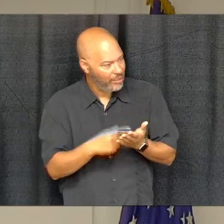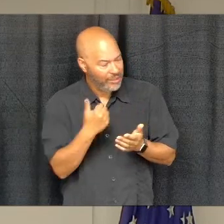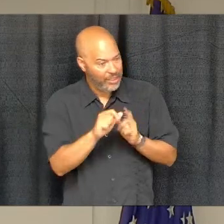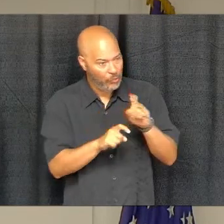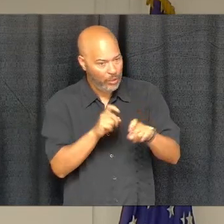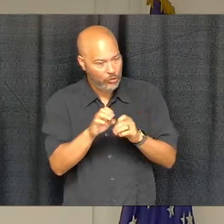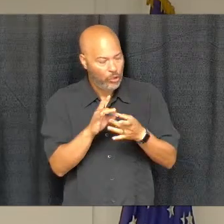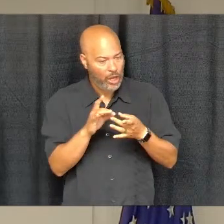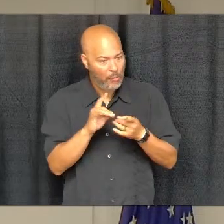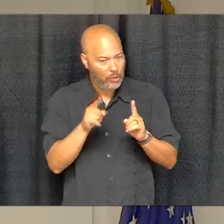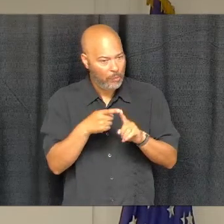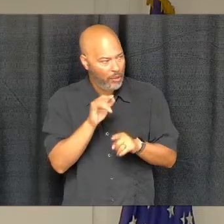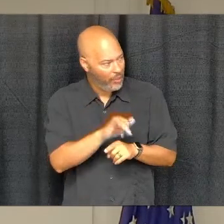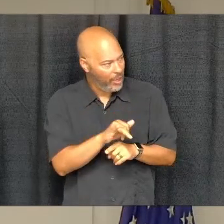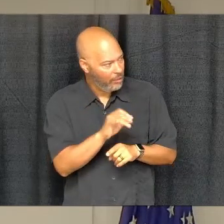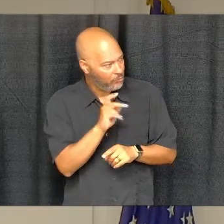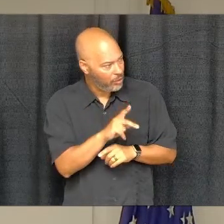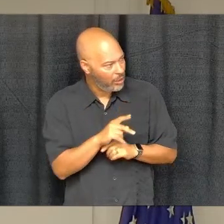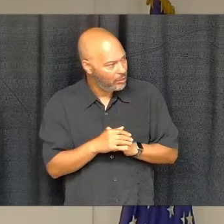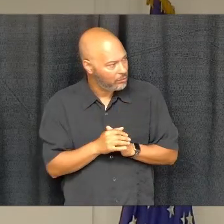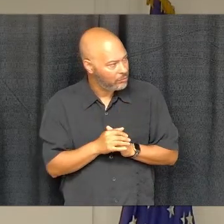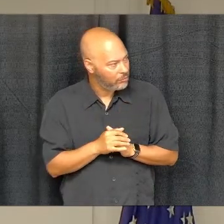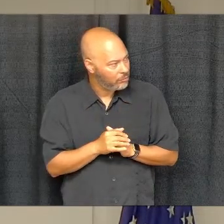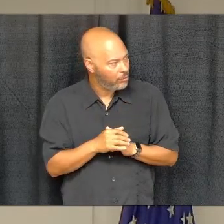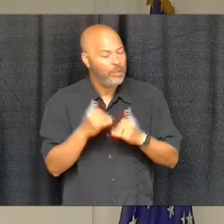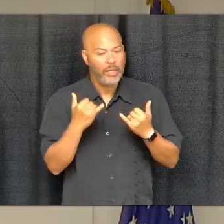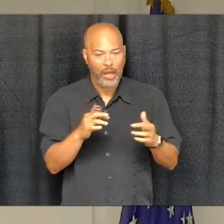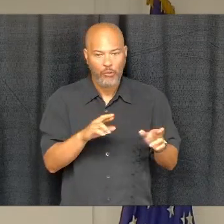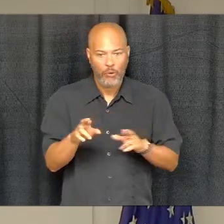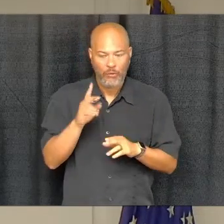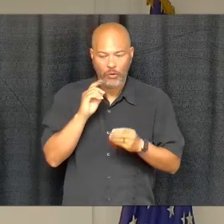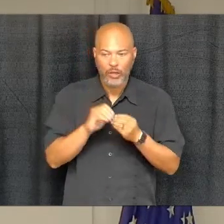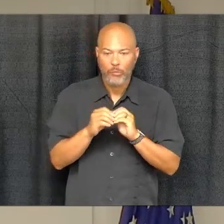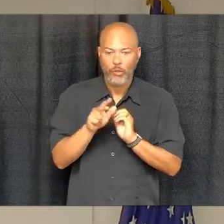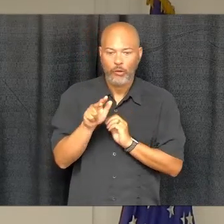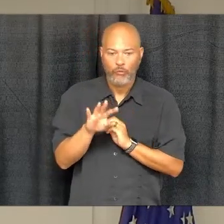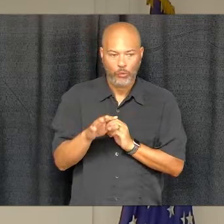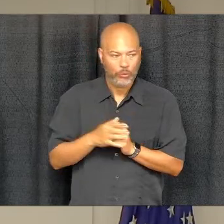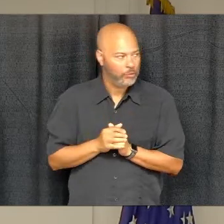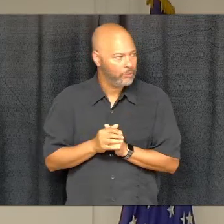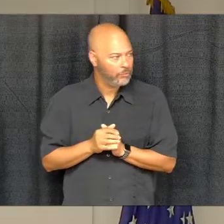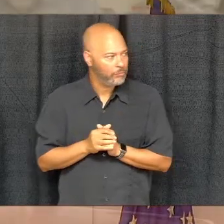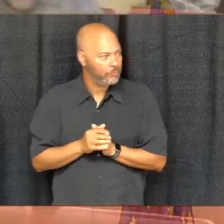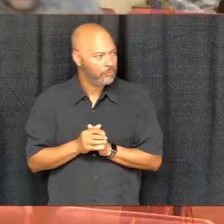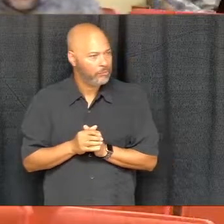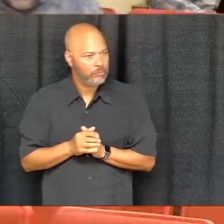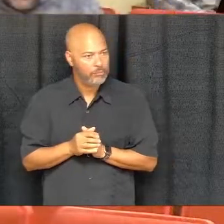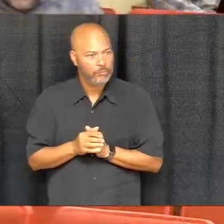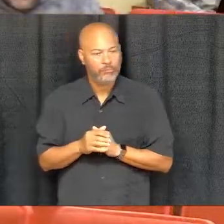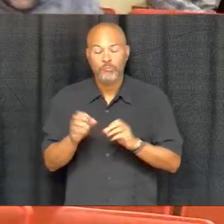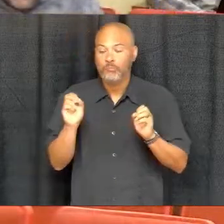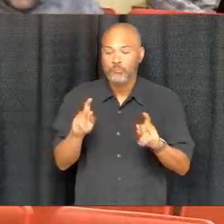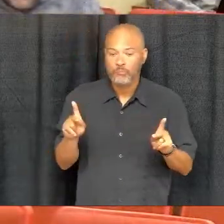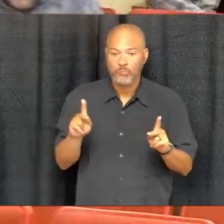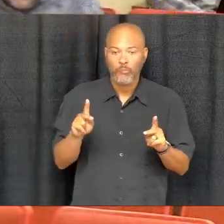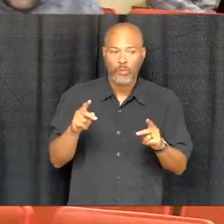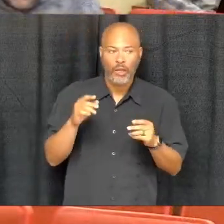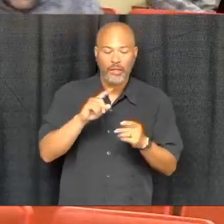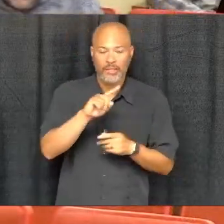questions or comments regarding that ordinance. Sure. So now we're ready for ordinance 34. All right. This